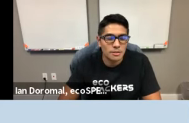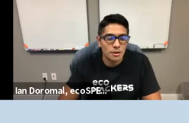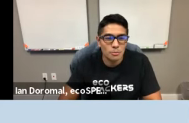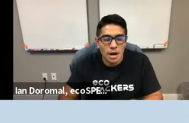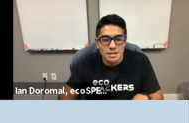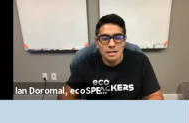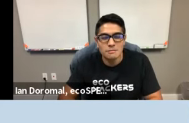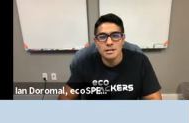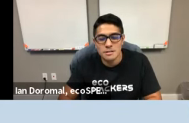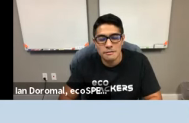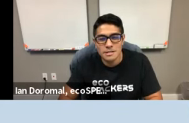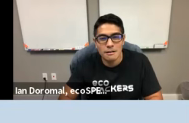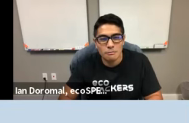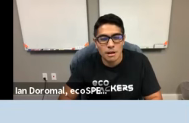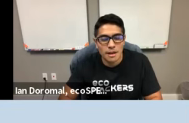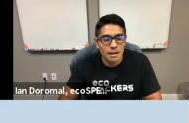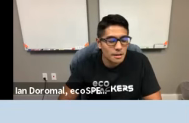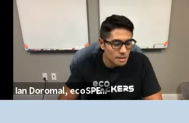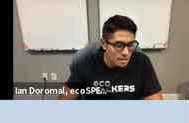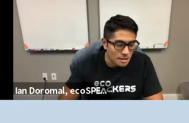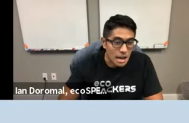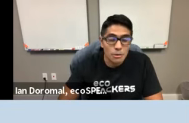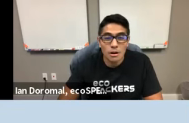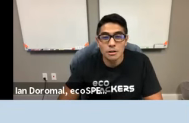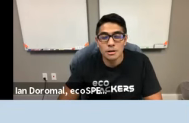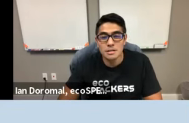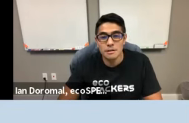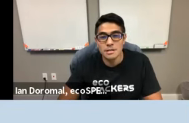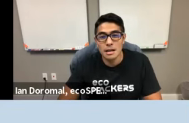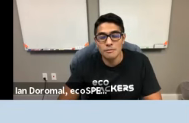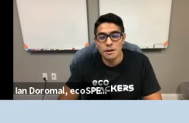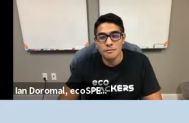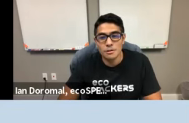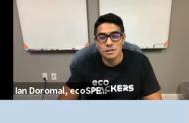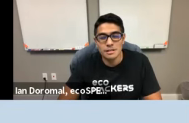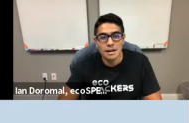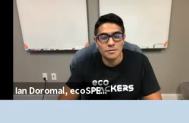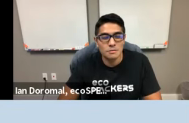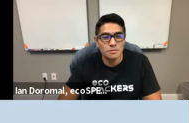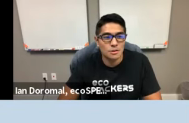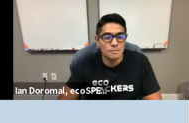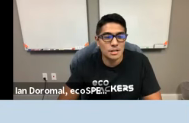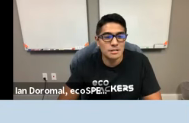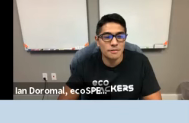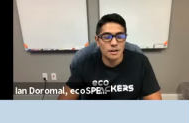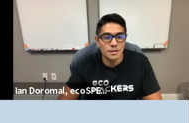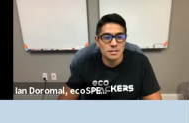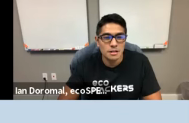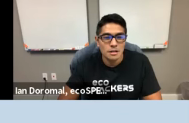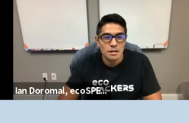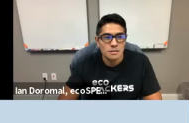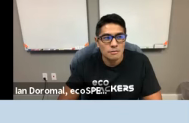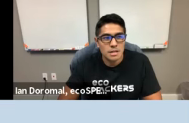we thought it wise not to raise our Series A quite then. Now we are doing a Series A. We're very fortunate to have two term sheets in front of